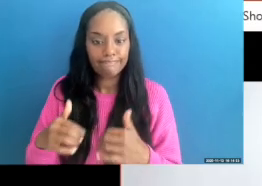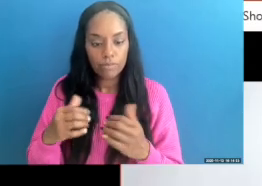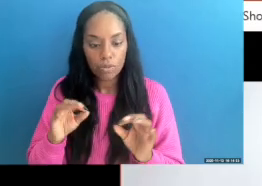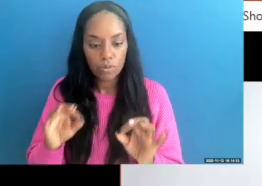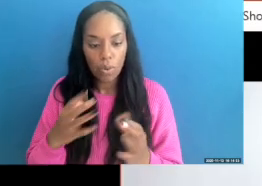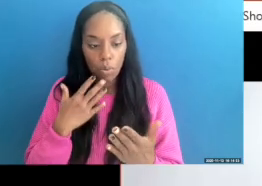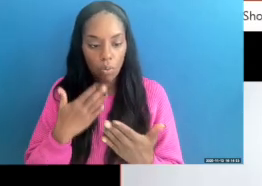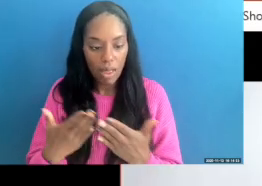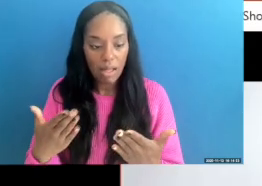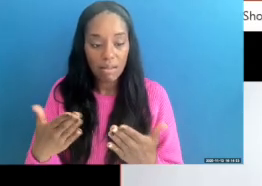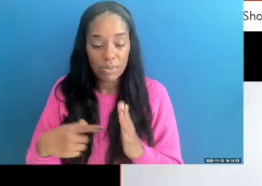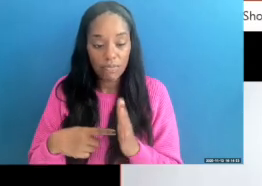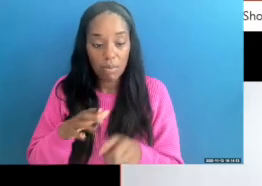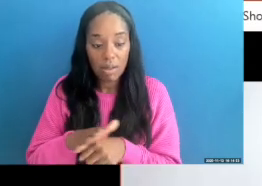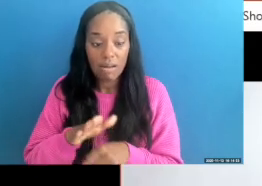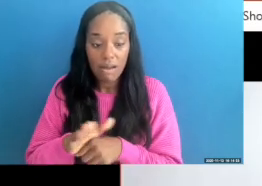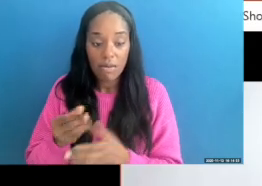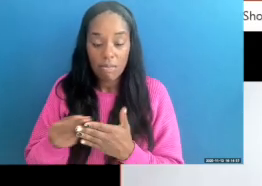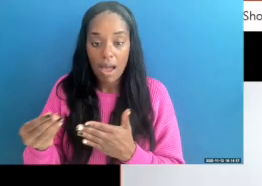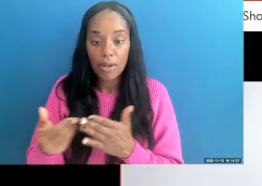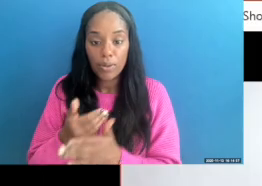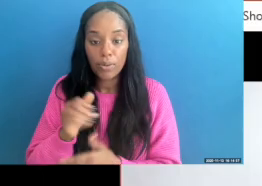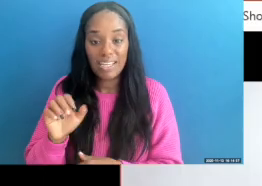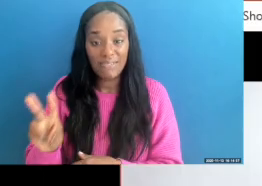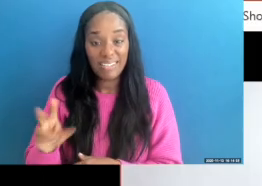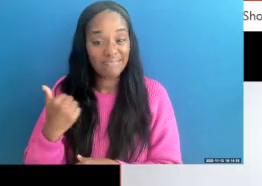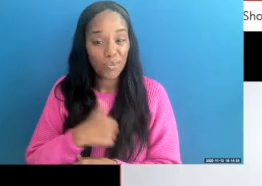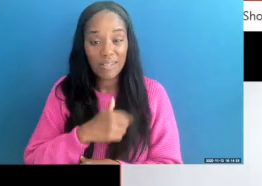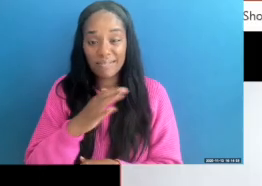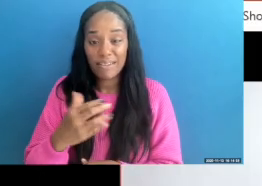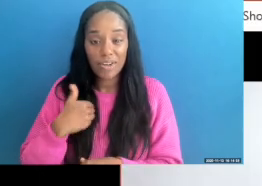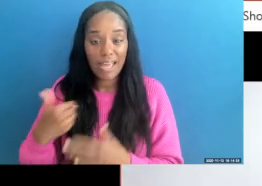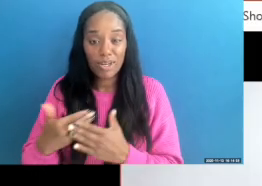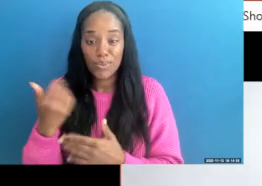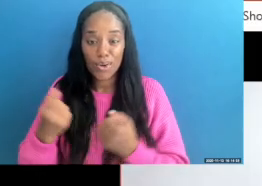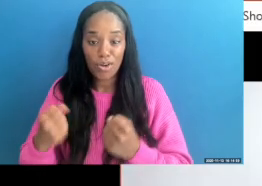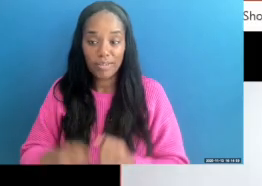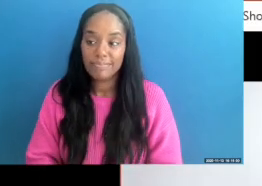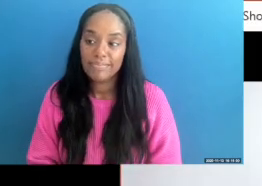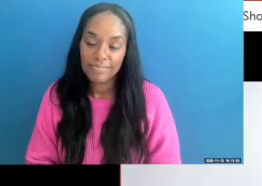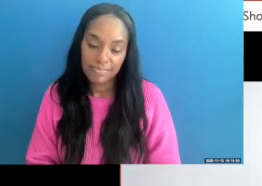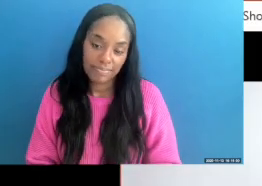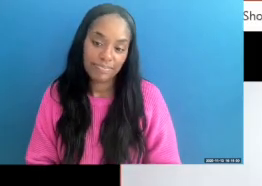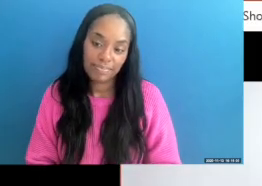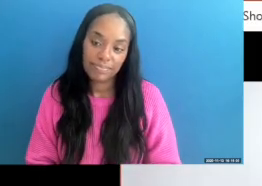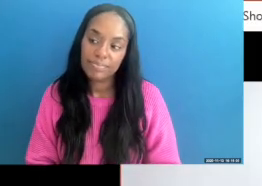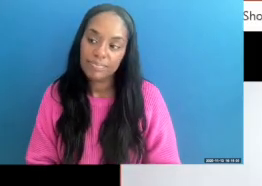new EV. We have never, ever owned a new car. Next slide, please.